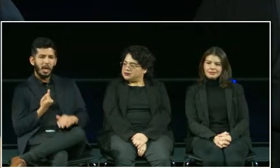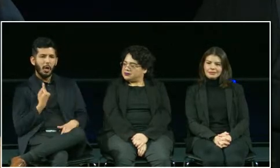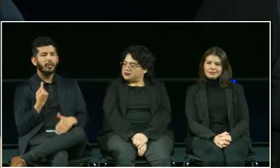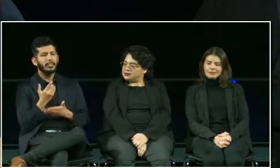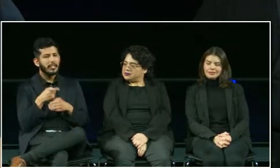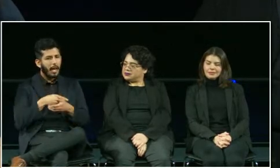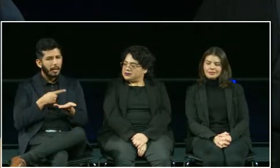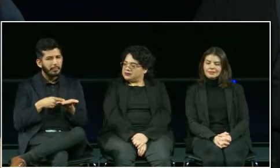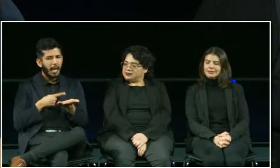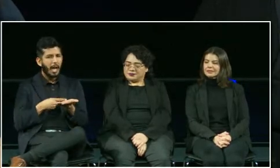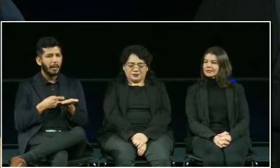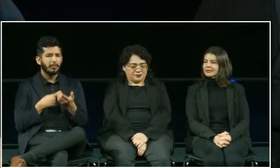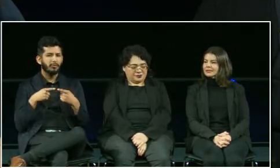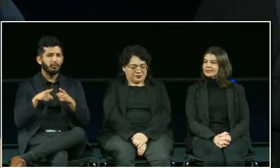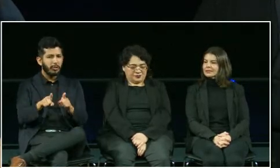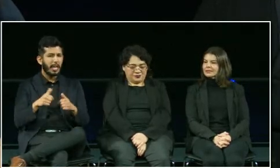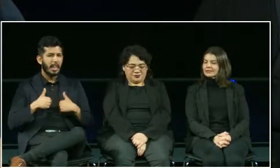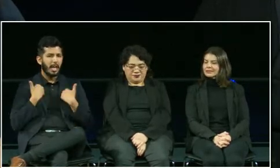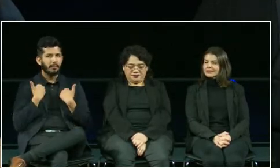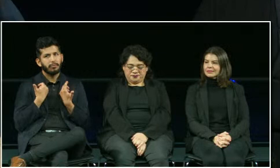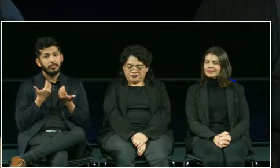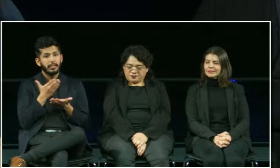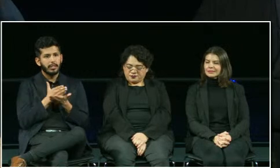life, or most of life.